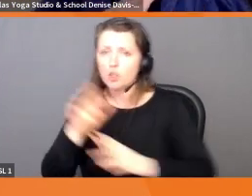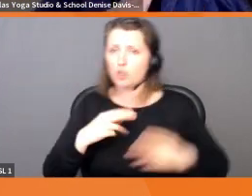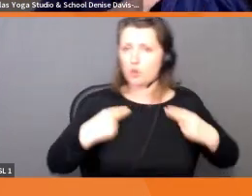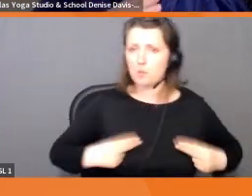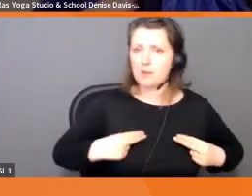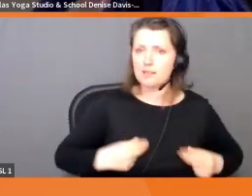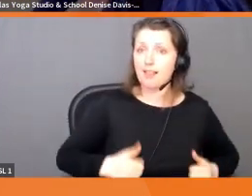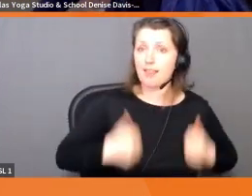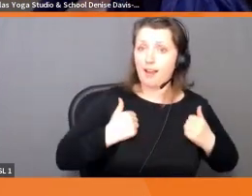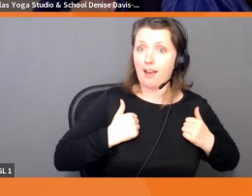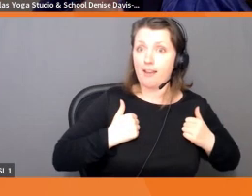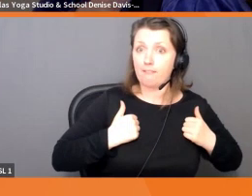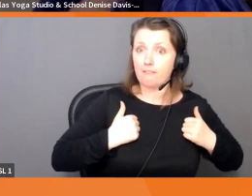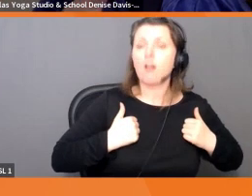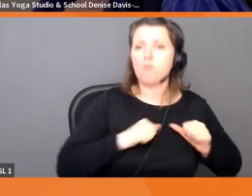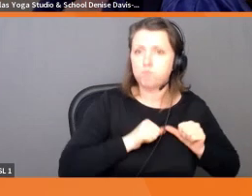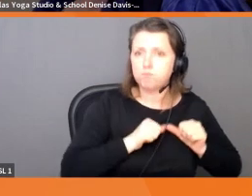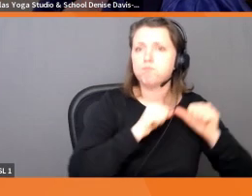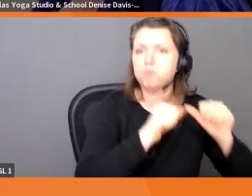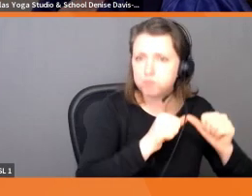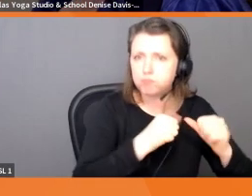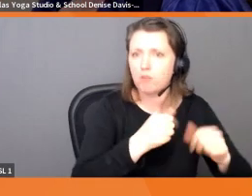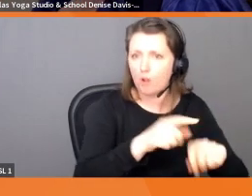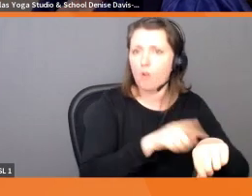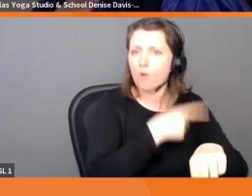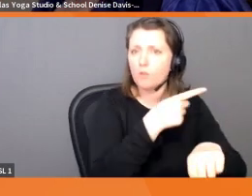past might have been 60 to 80 would have been